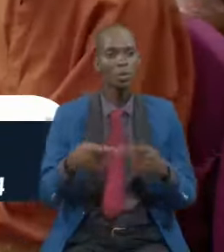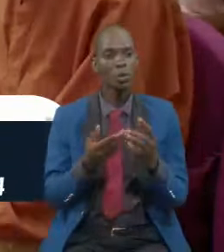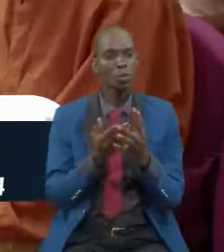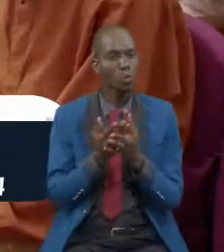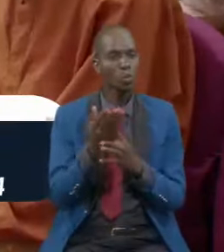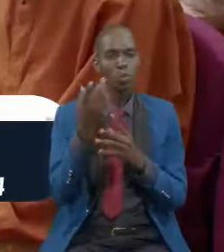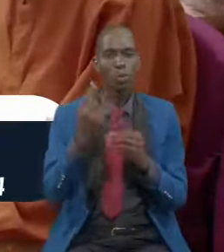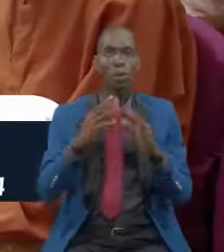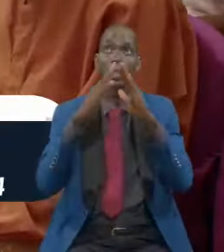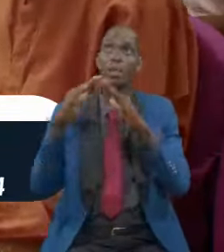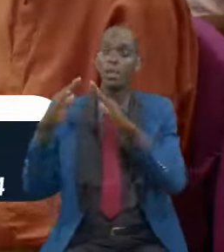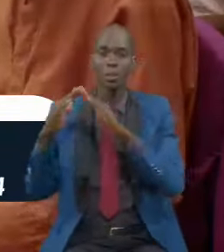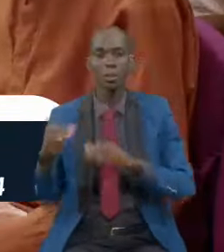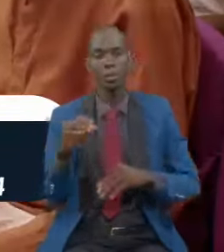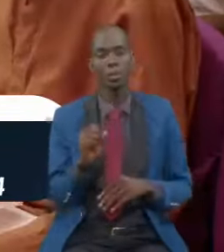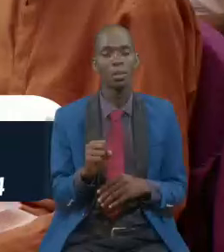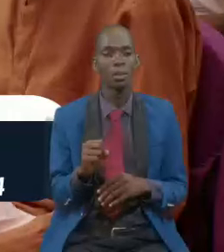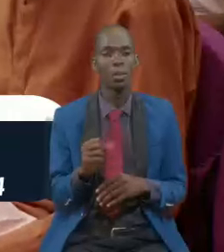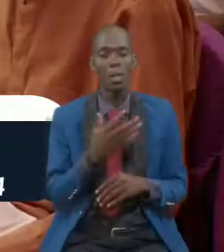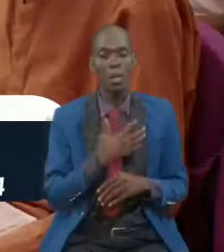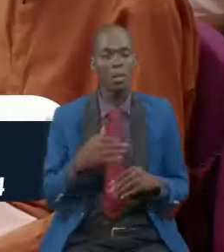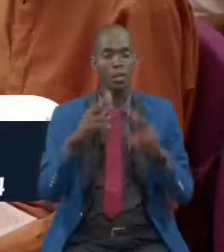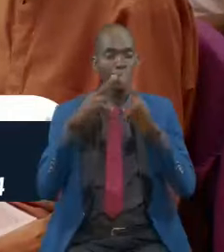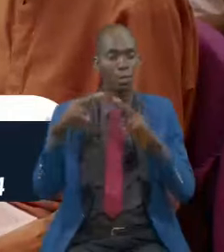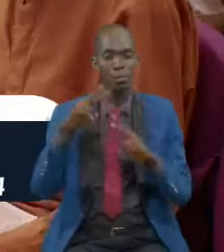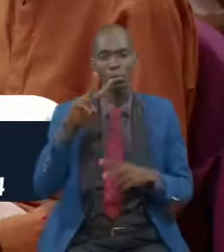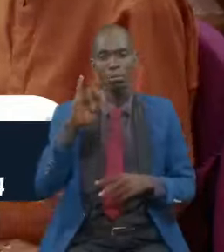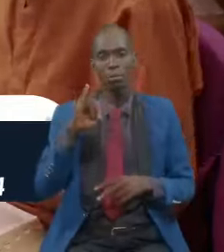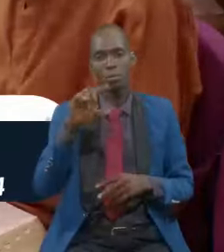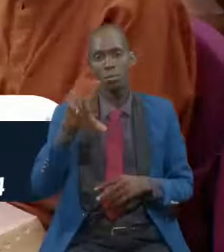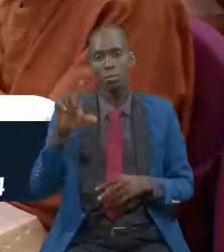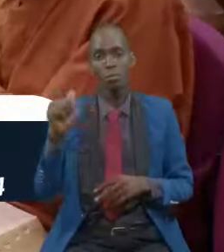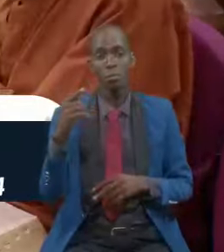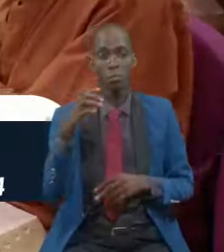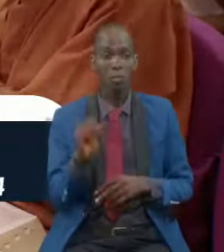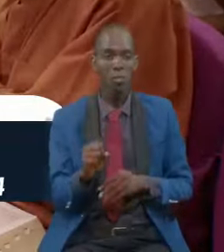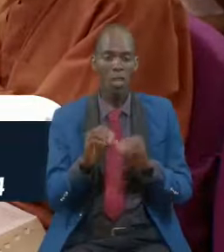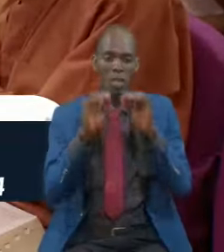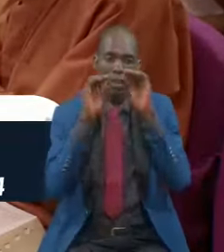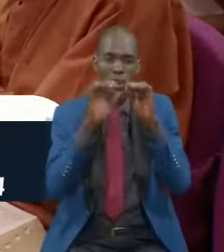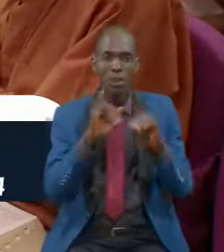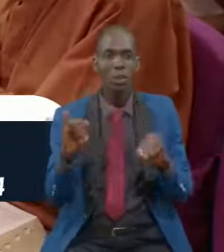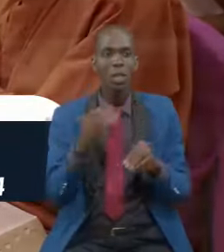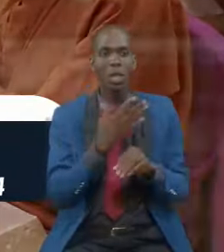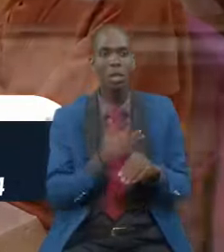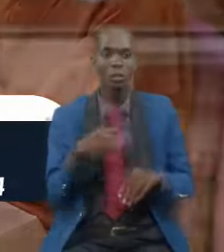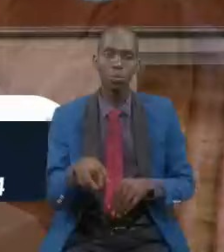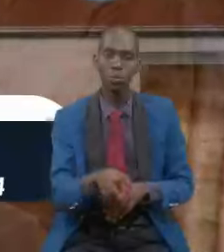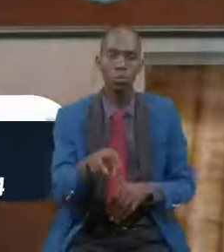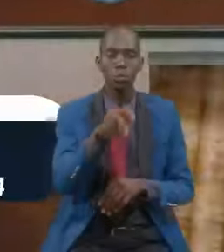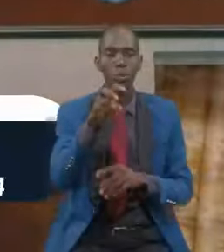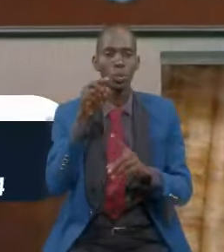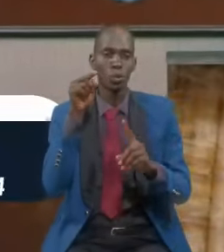the cities and villages, teaching and journeying